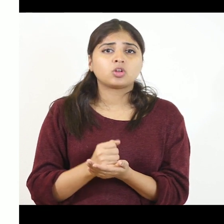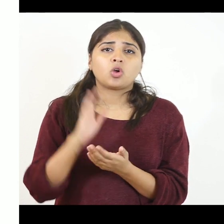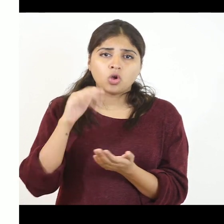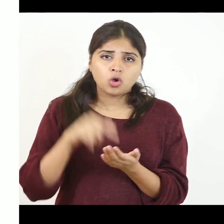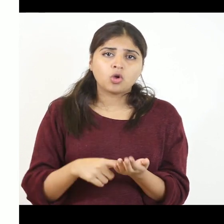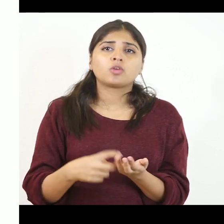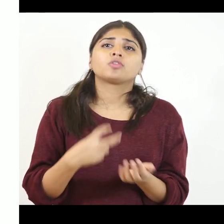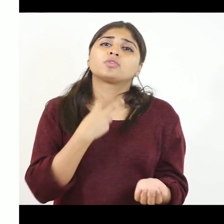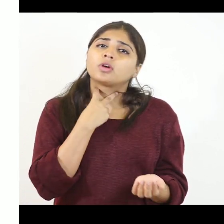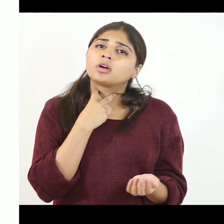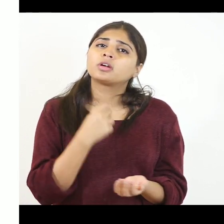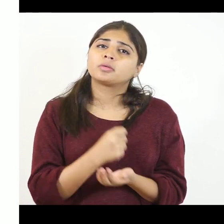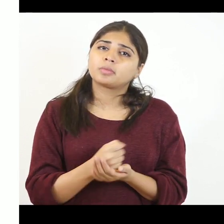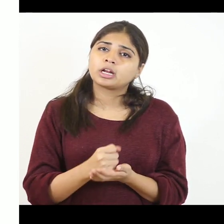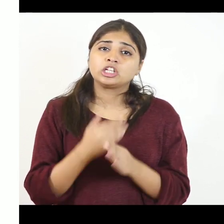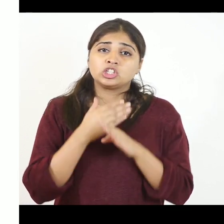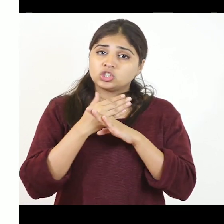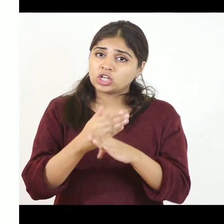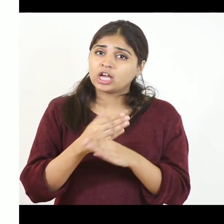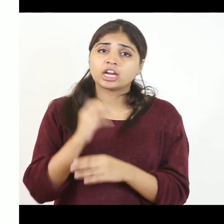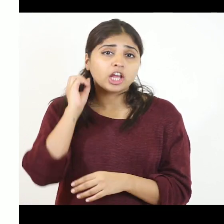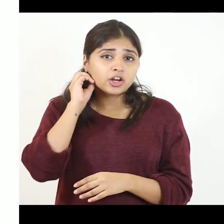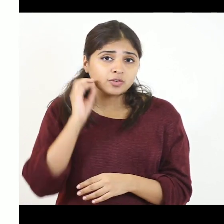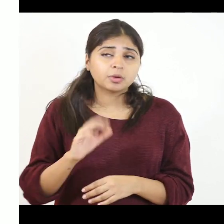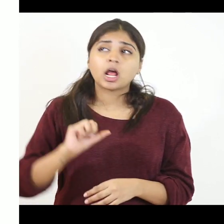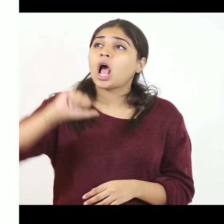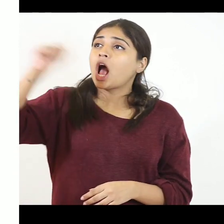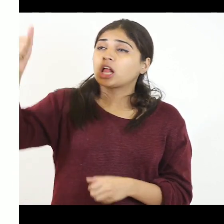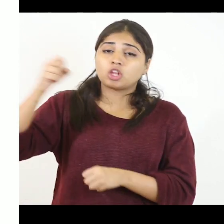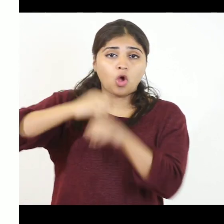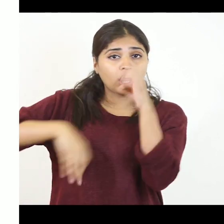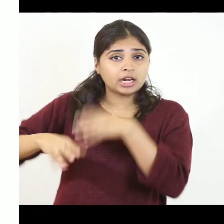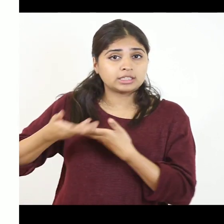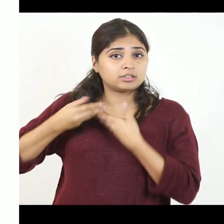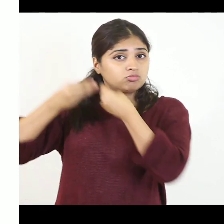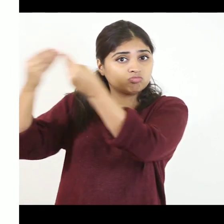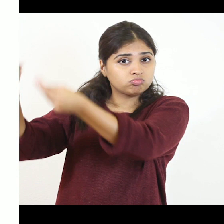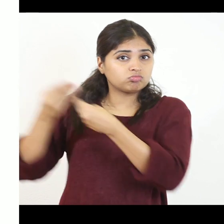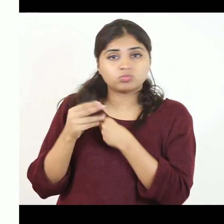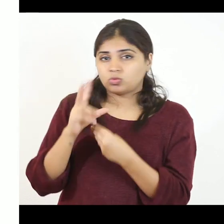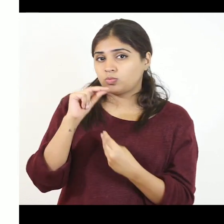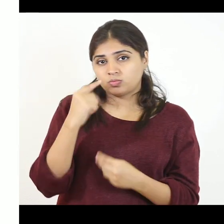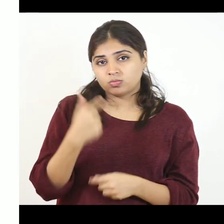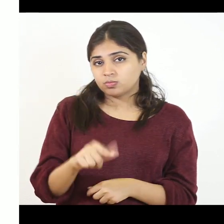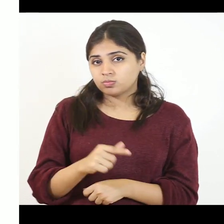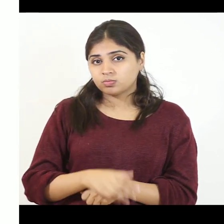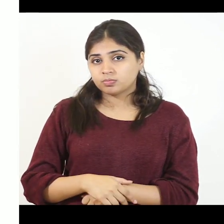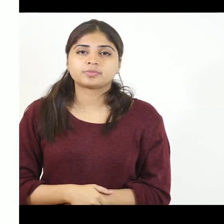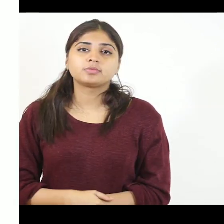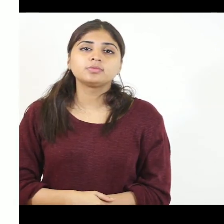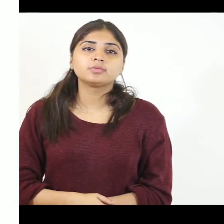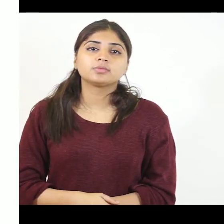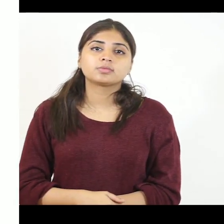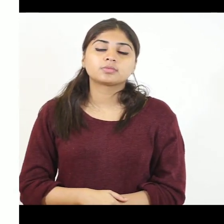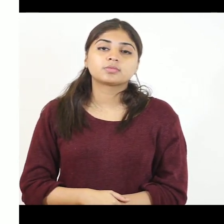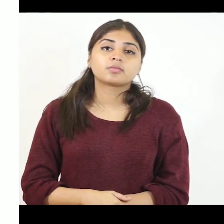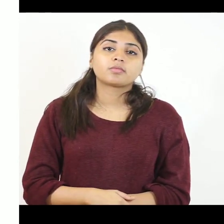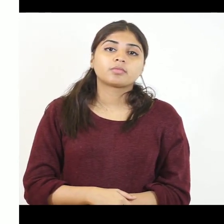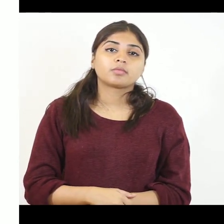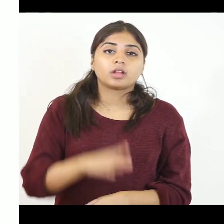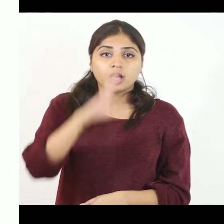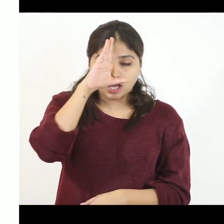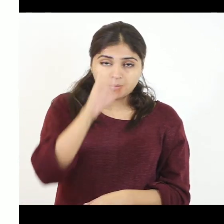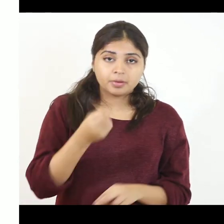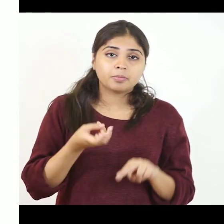as fraudulent practices: sharing of data with another organization, commitment on settlement